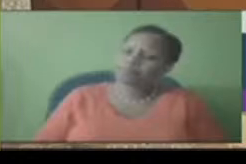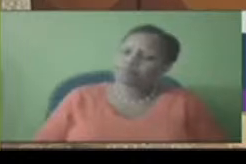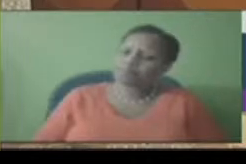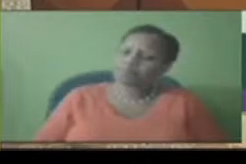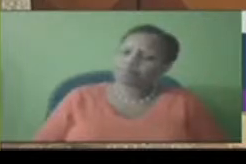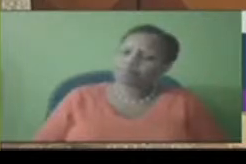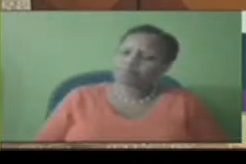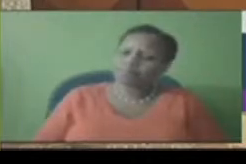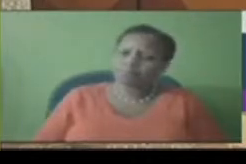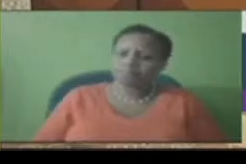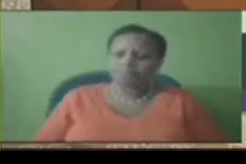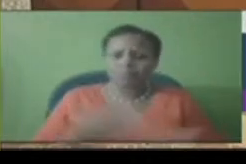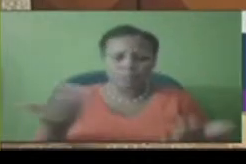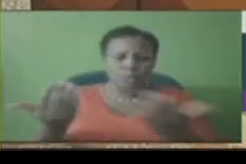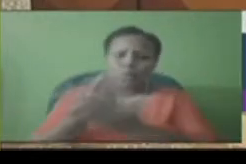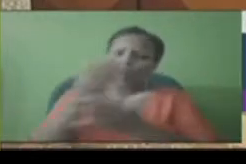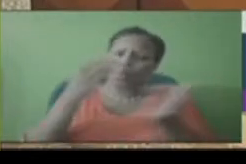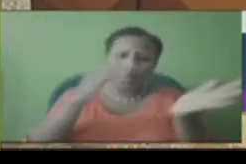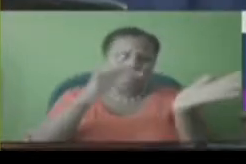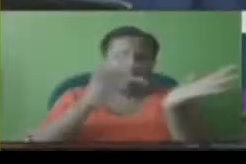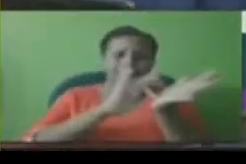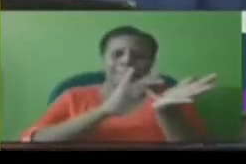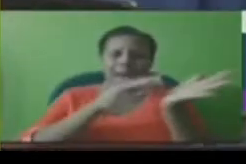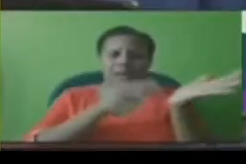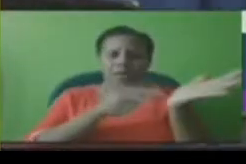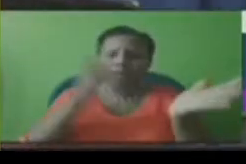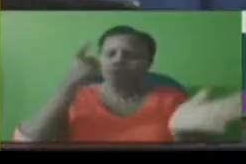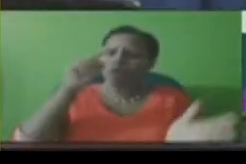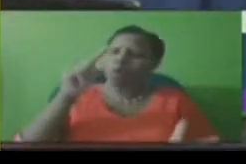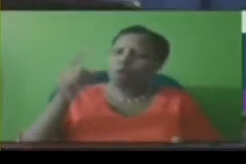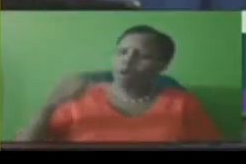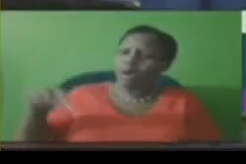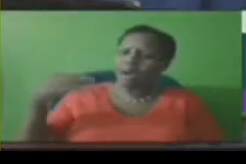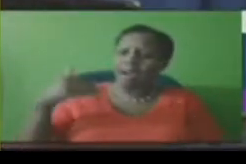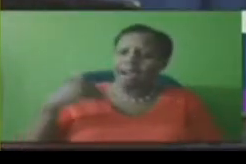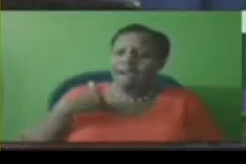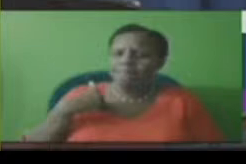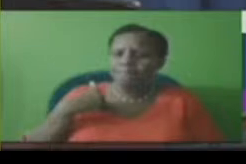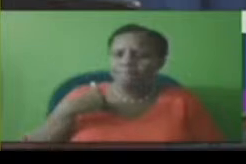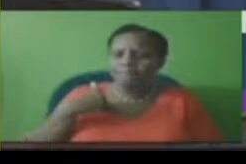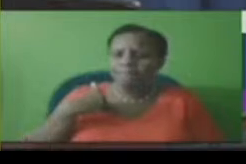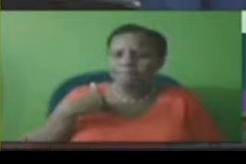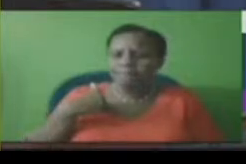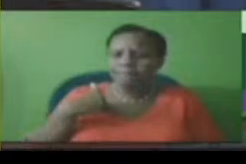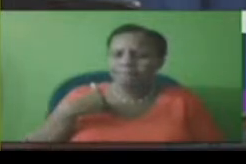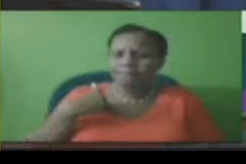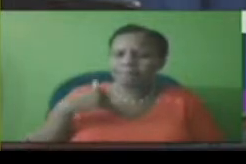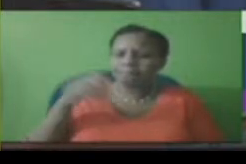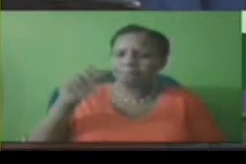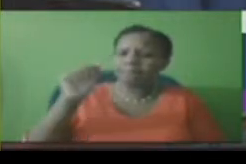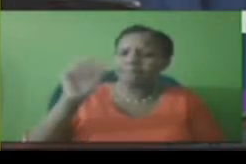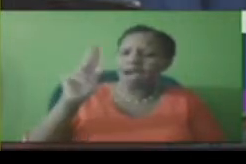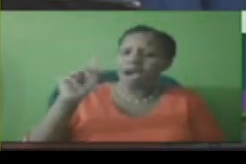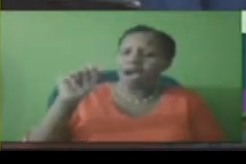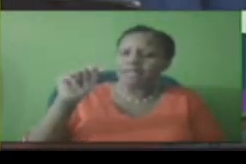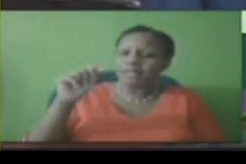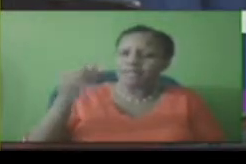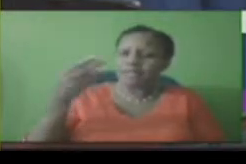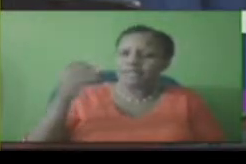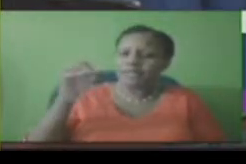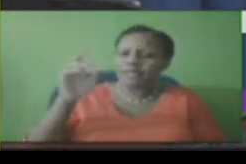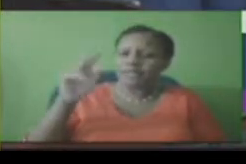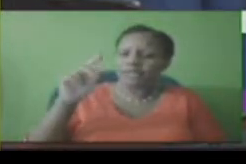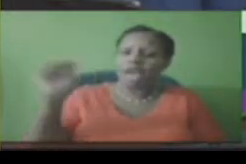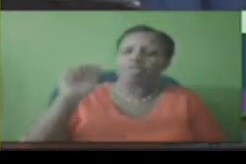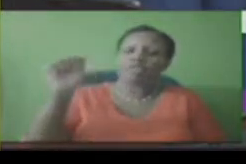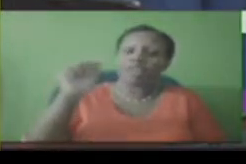have enough in stock to treat both COVID and arthritis? So as Dr. Michelle Trotman will tell you, and she